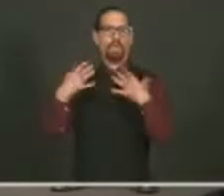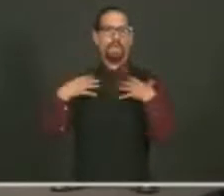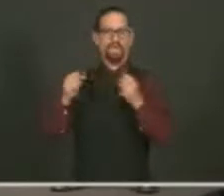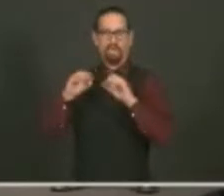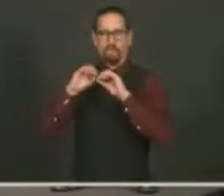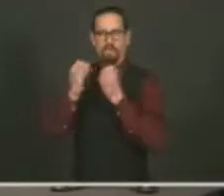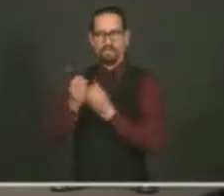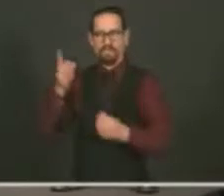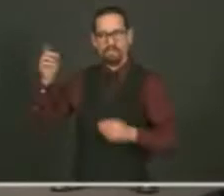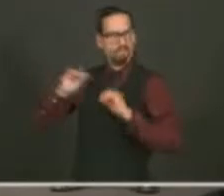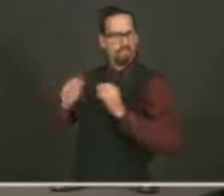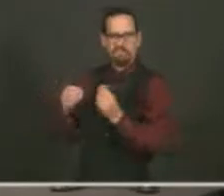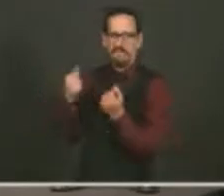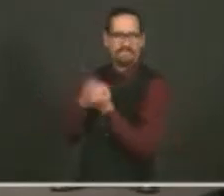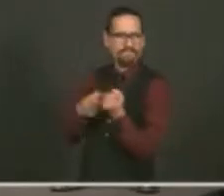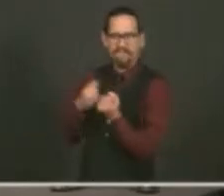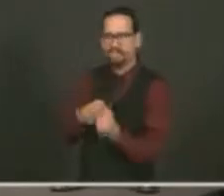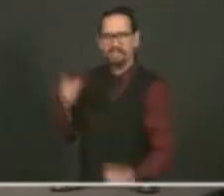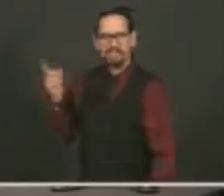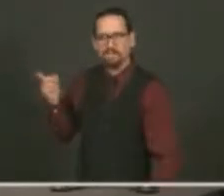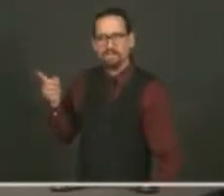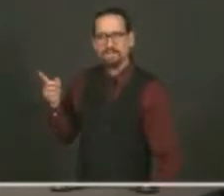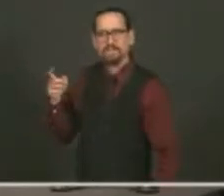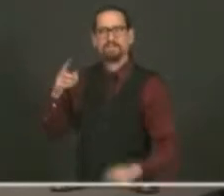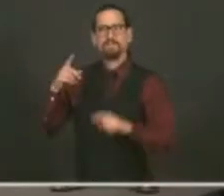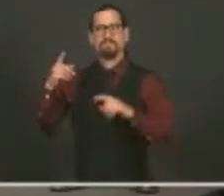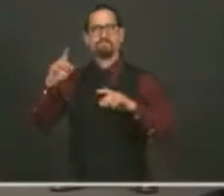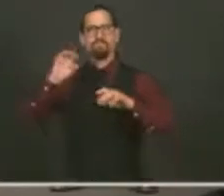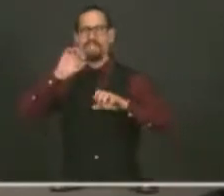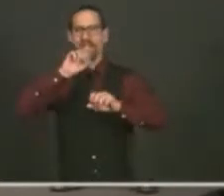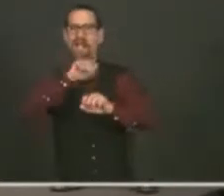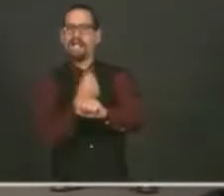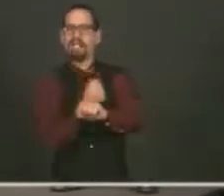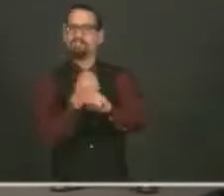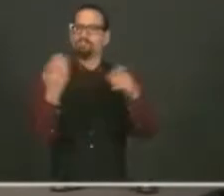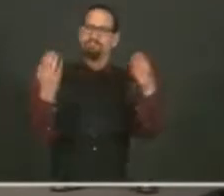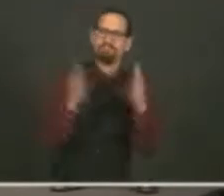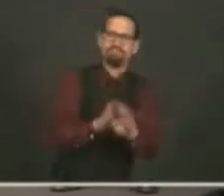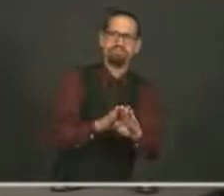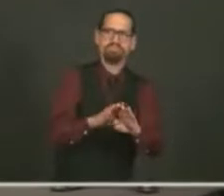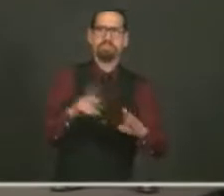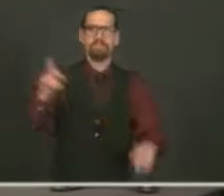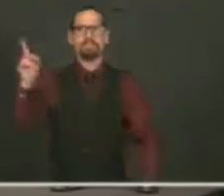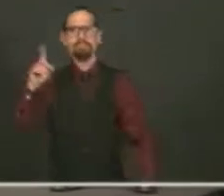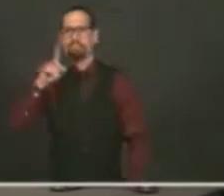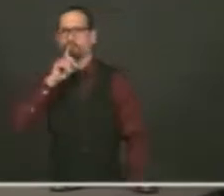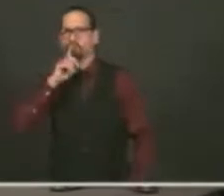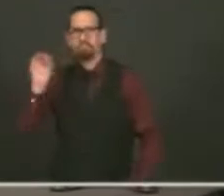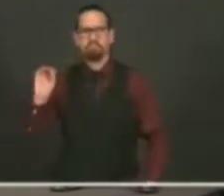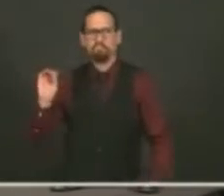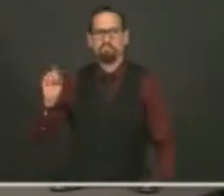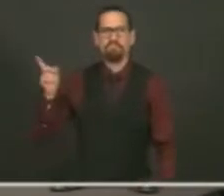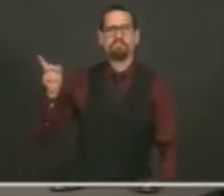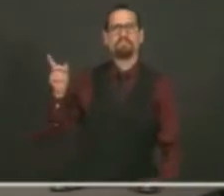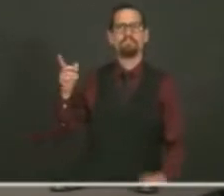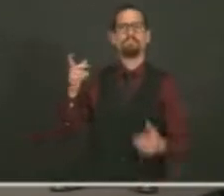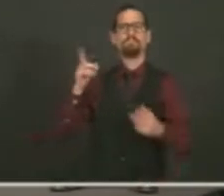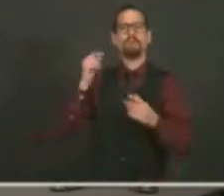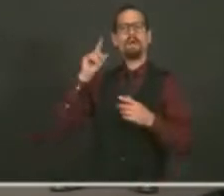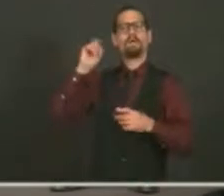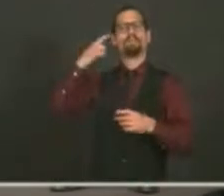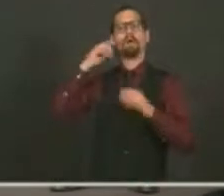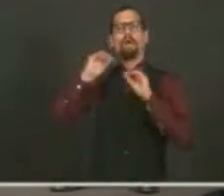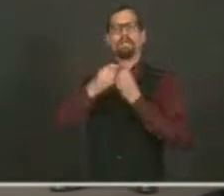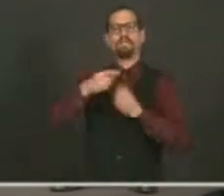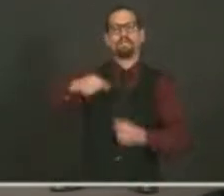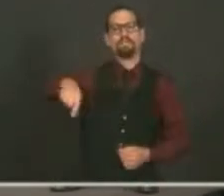stepping away from these type of lockdowns that we're still to a degree involved in right now. When will the governor's office decide on a